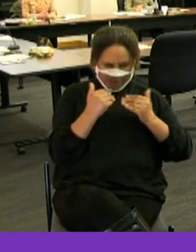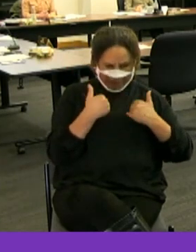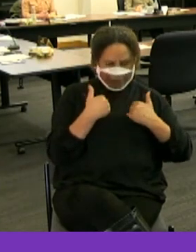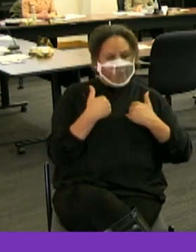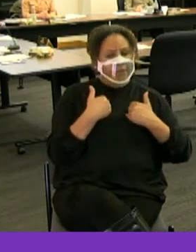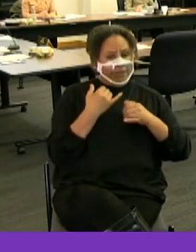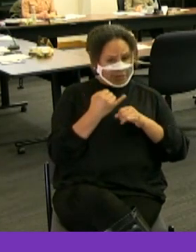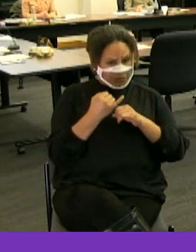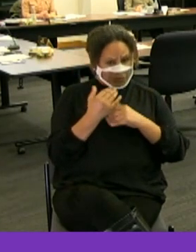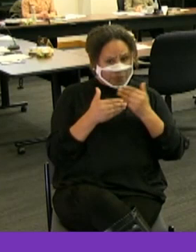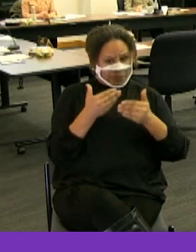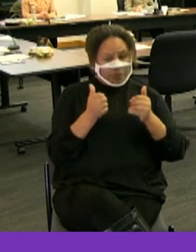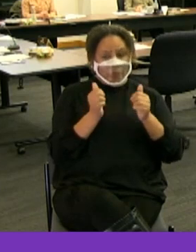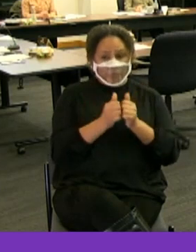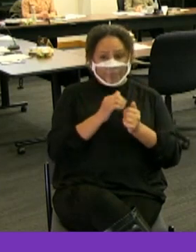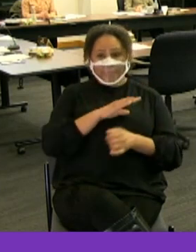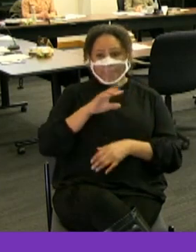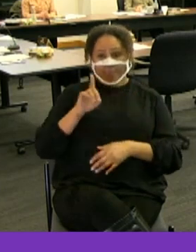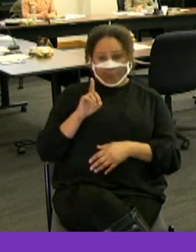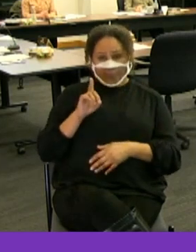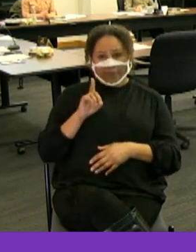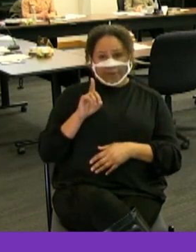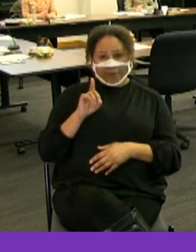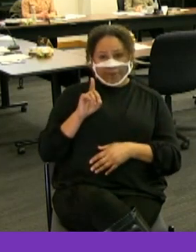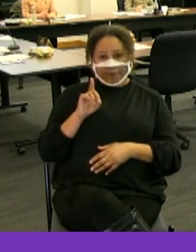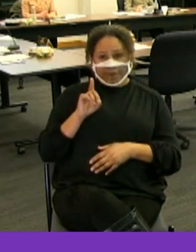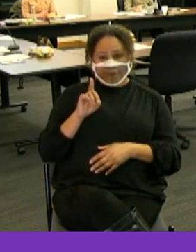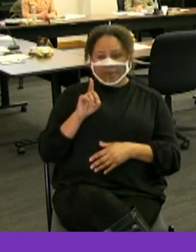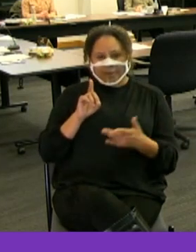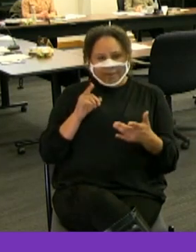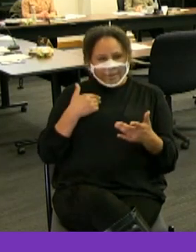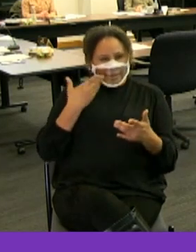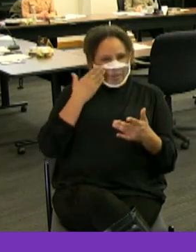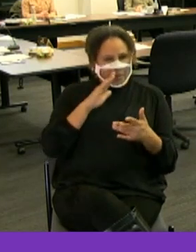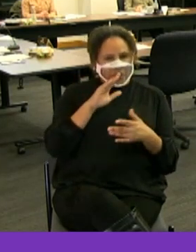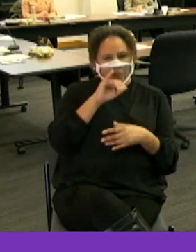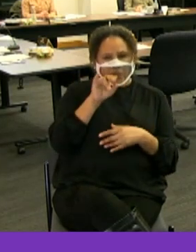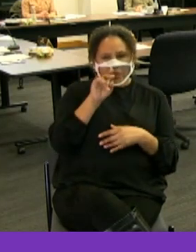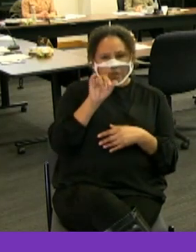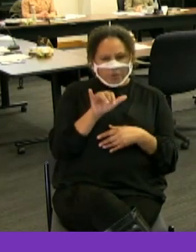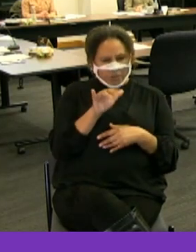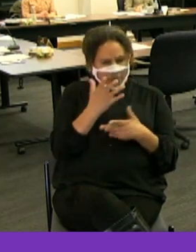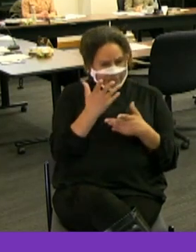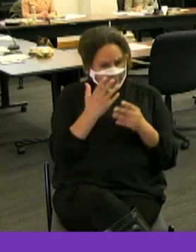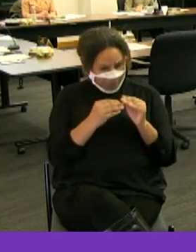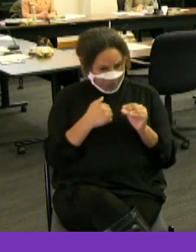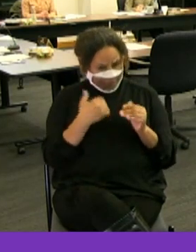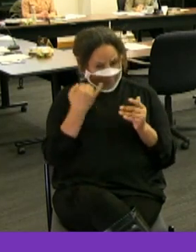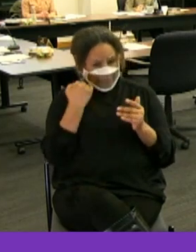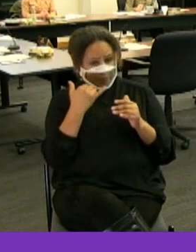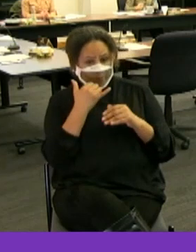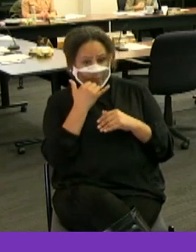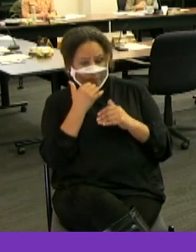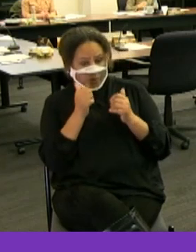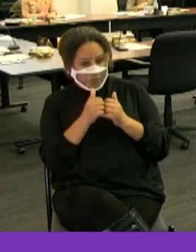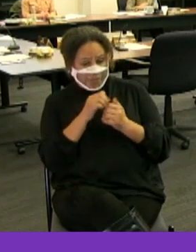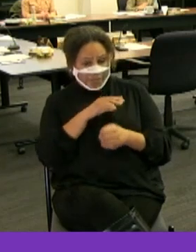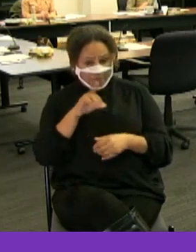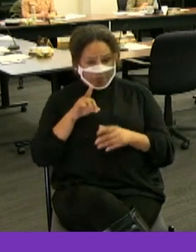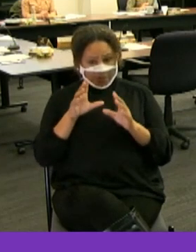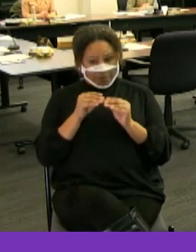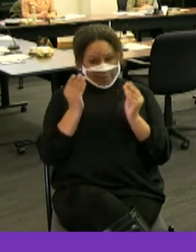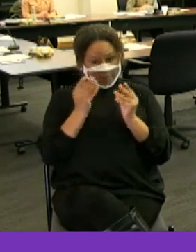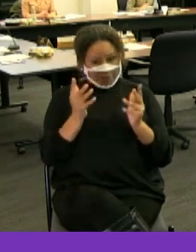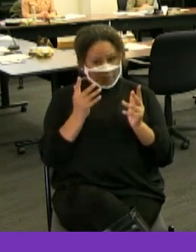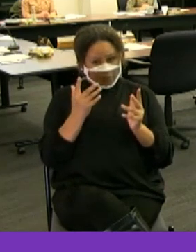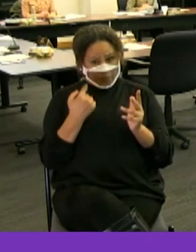institutional procedure with the board. I don't know if it was going to be, Judy, if you want to correct me if I'm wrong, if it's going to be with the board meeting information